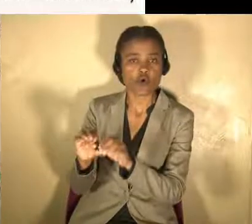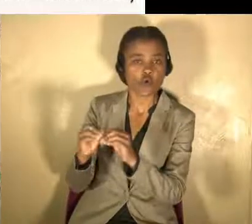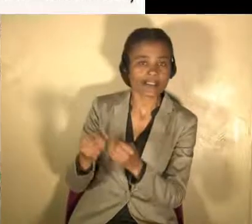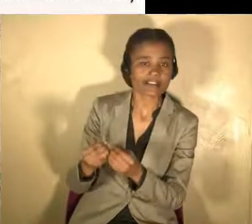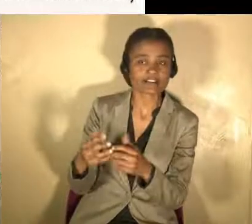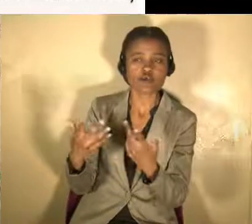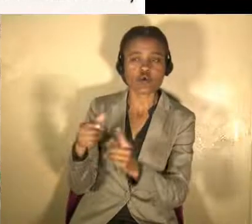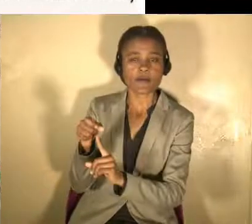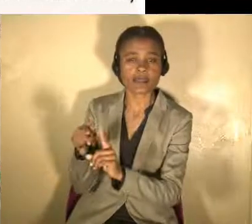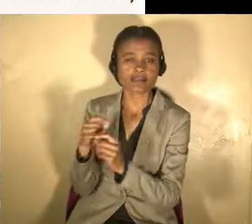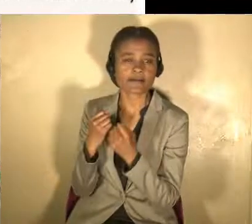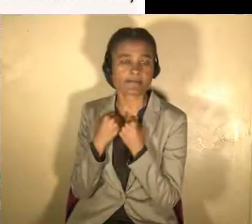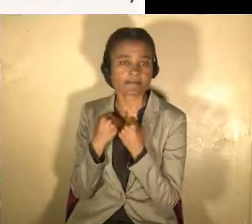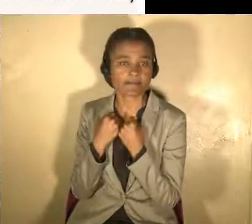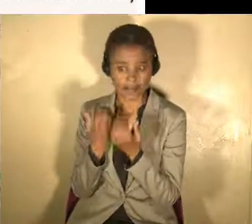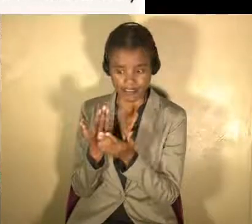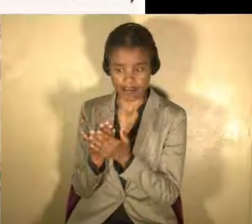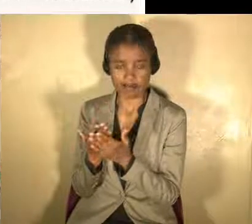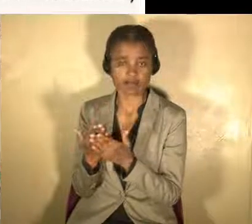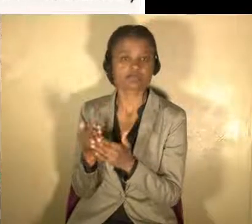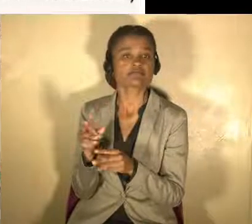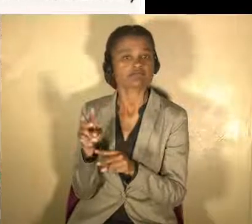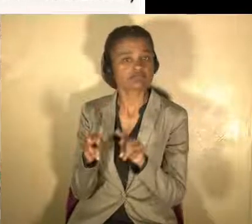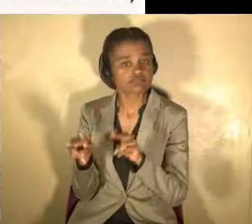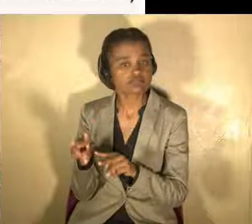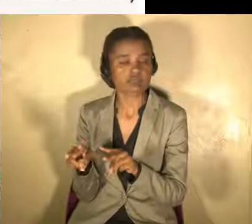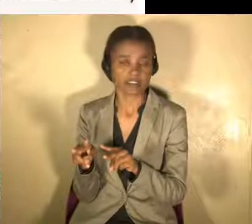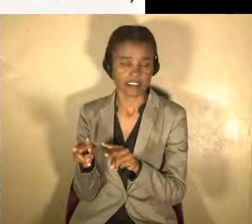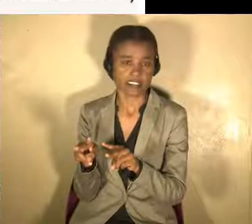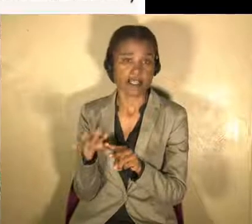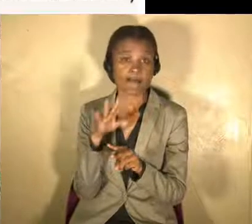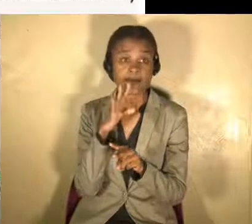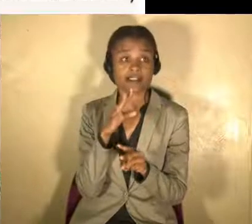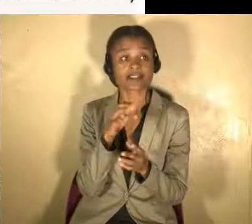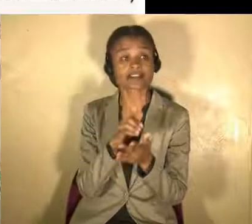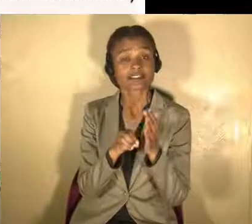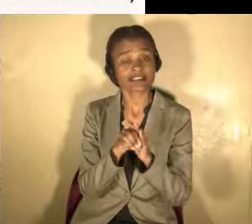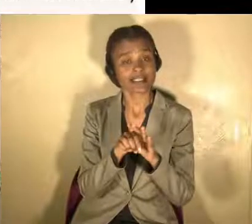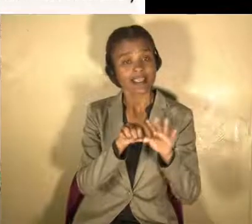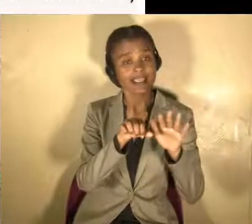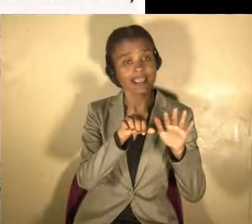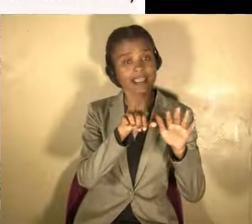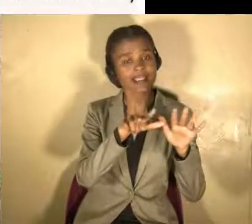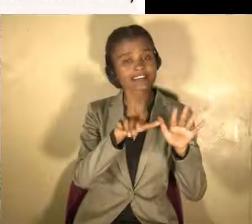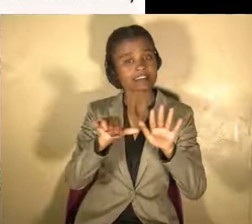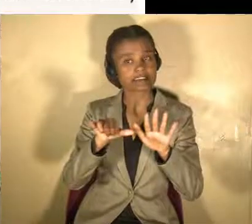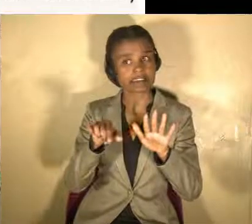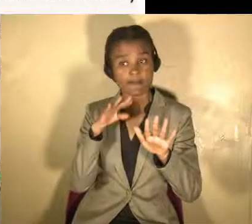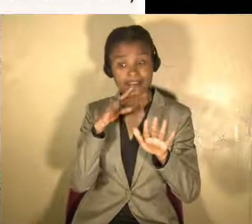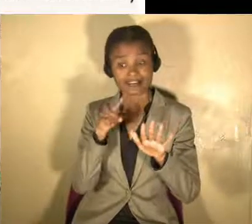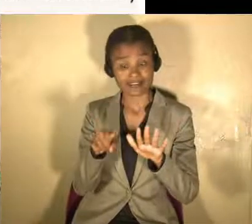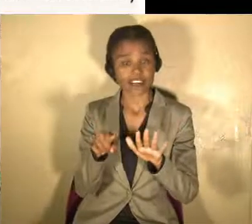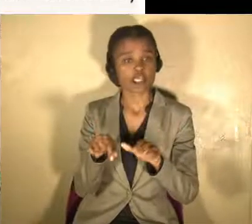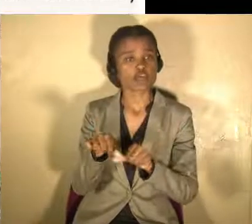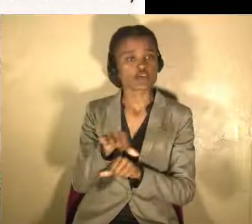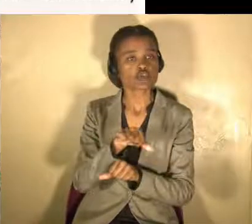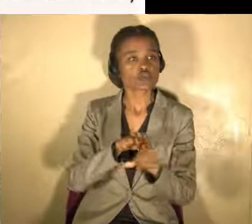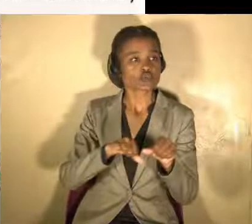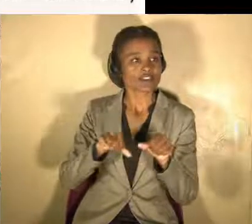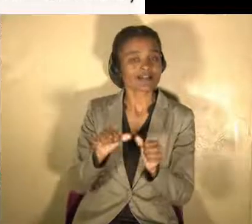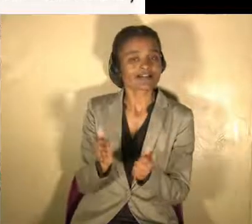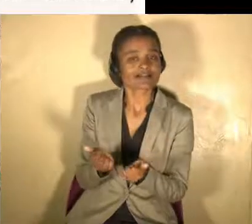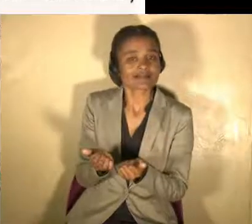courts can issue Section 186 orders requiring social workers and social service professionals